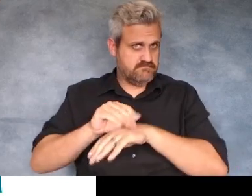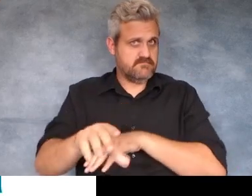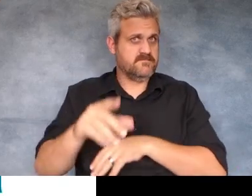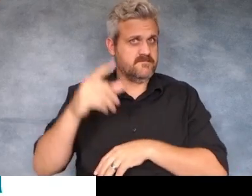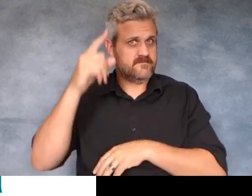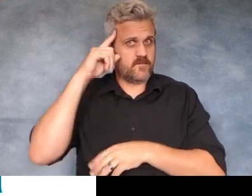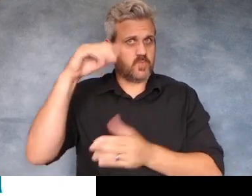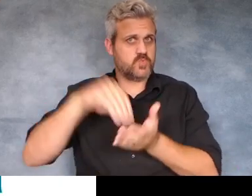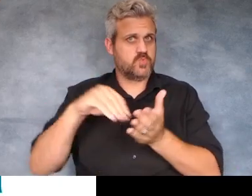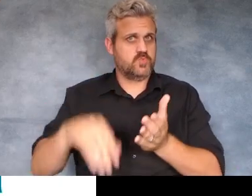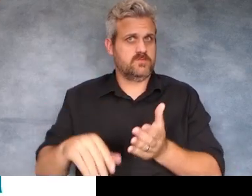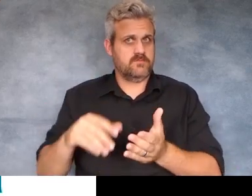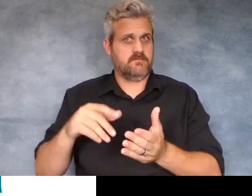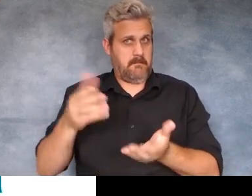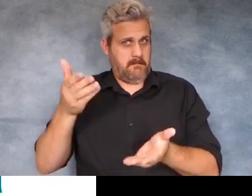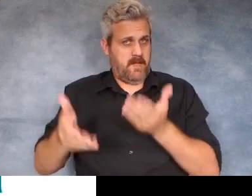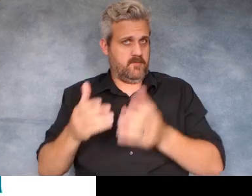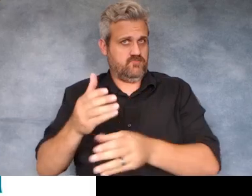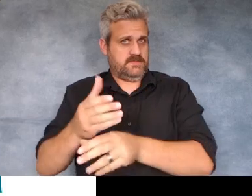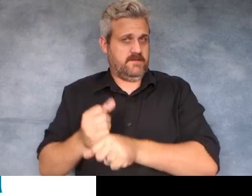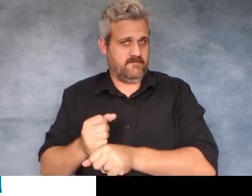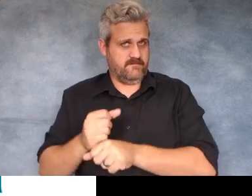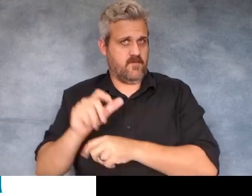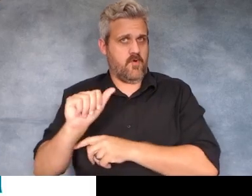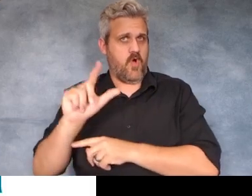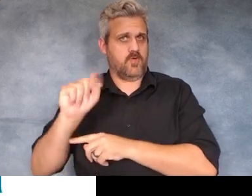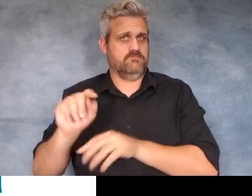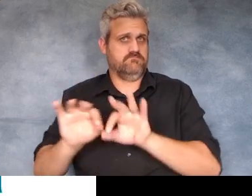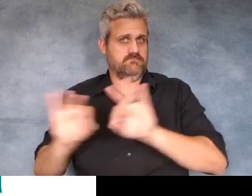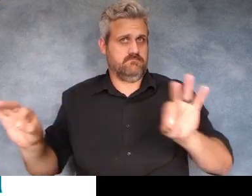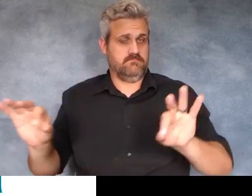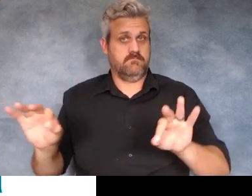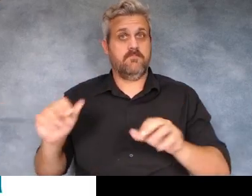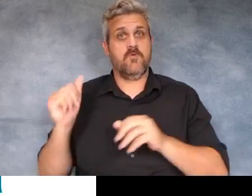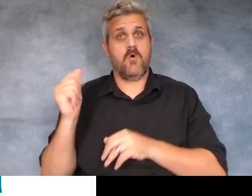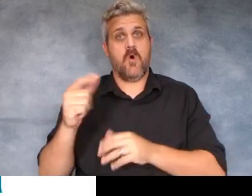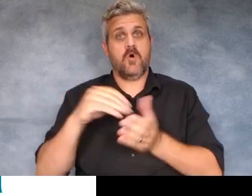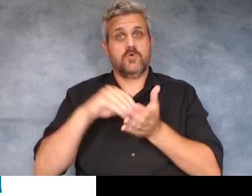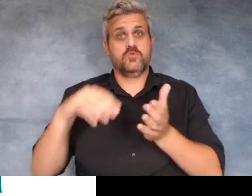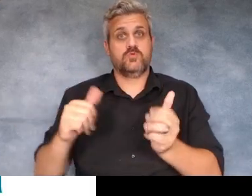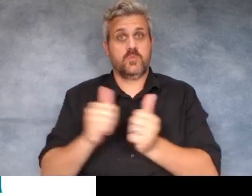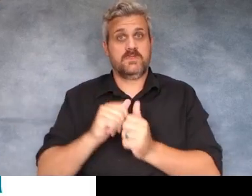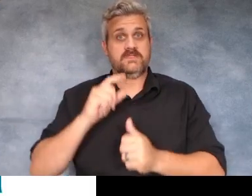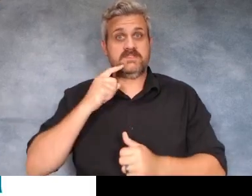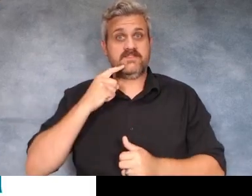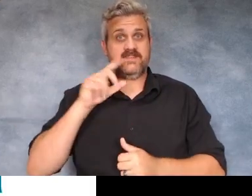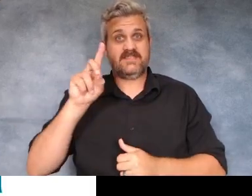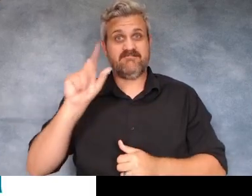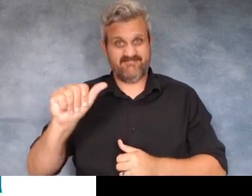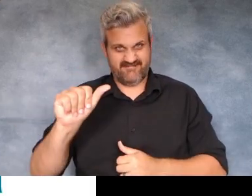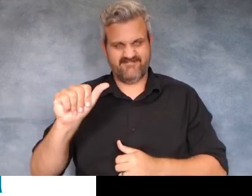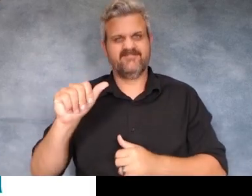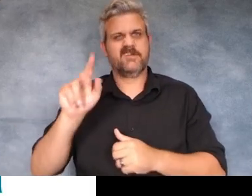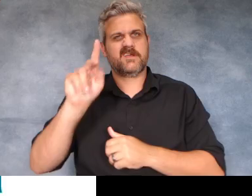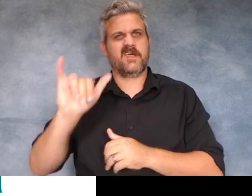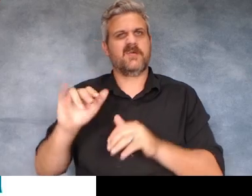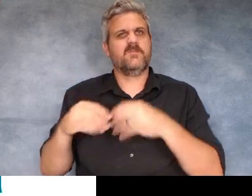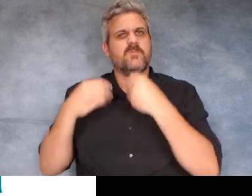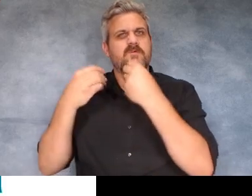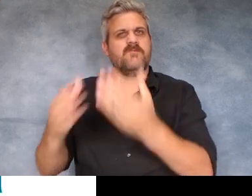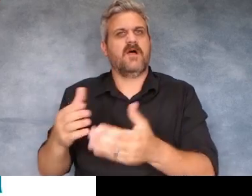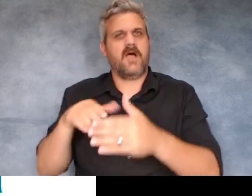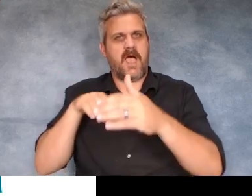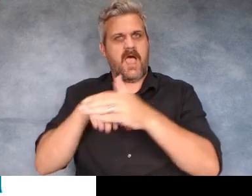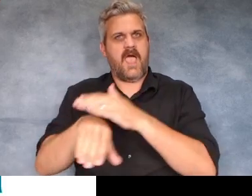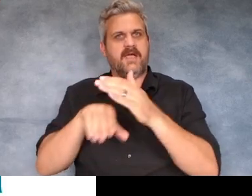an alternative high school diploma. Kentucky provides all students with significant disabilities access to a regular high school